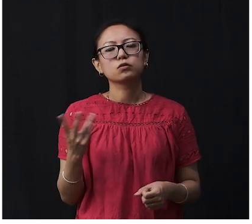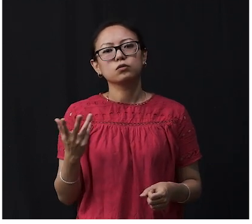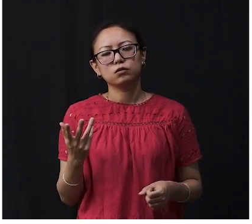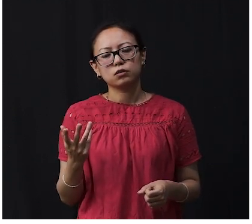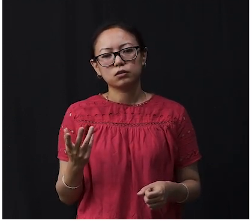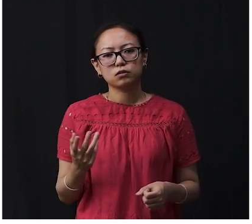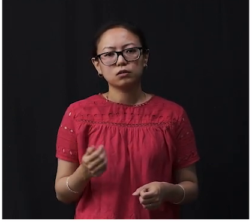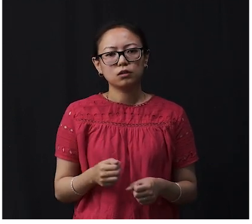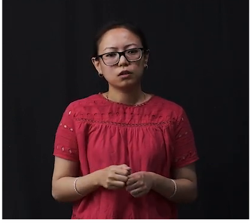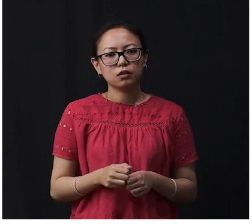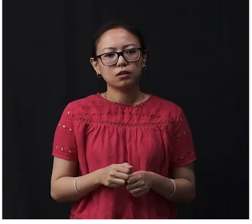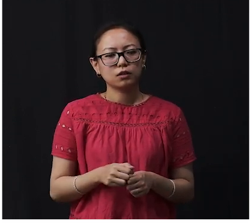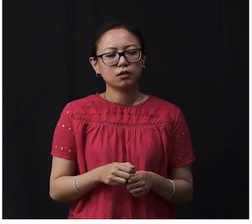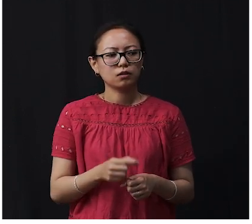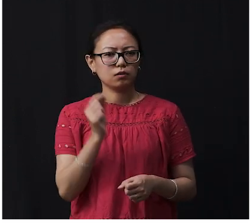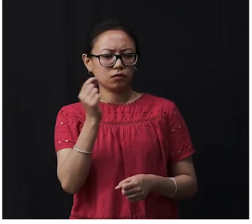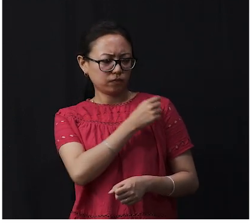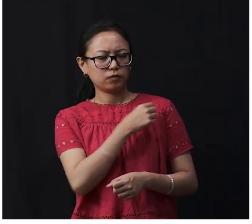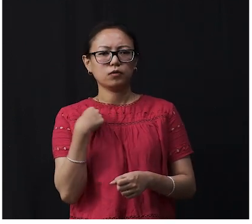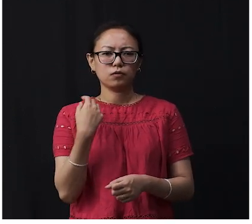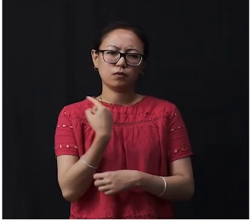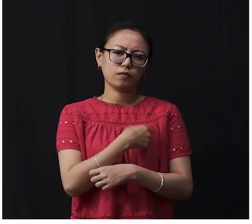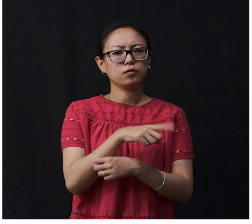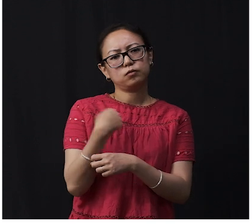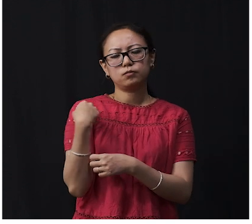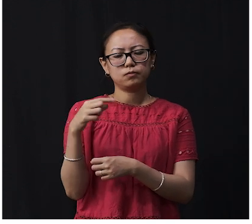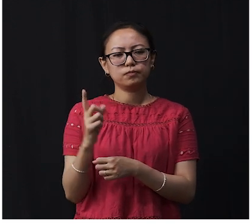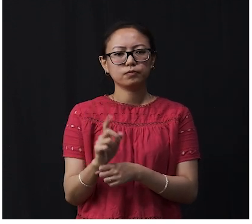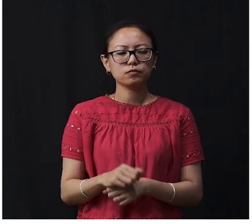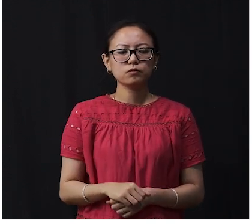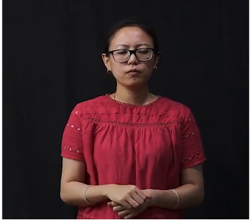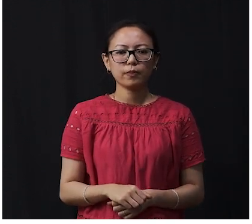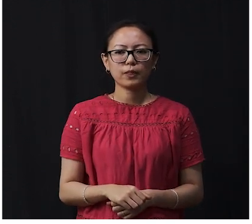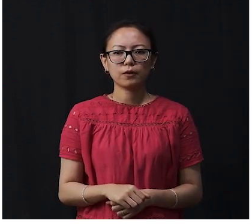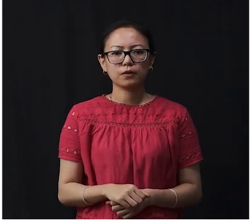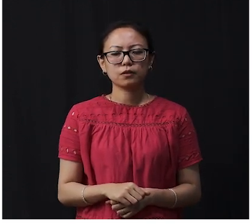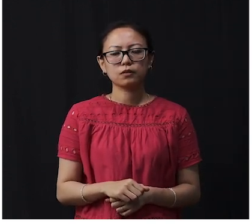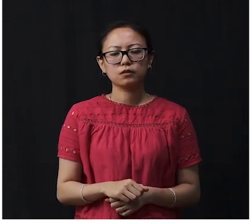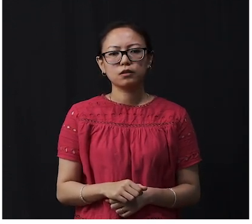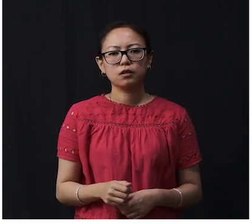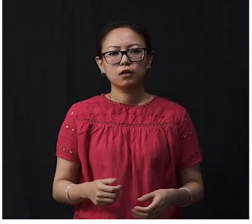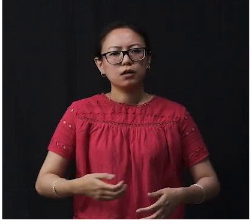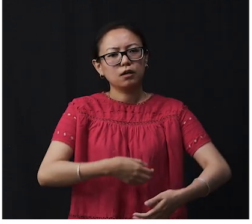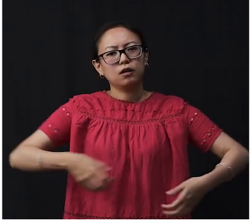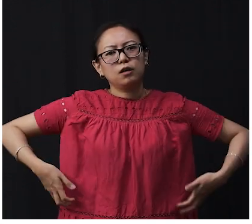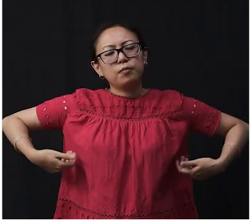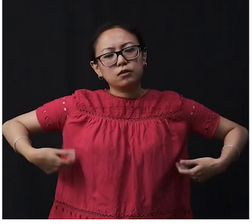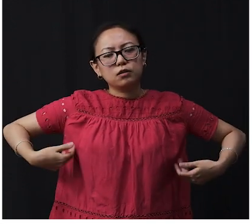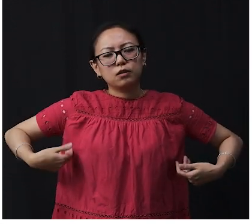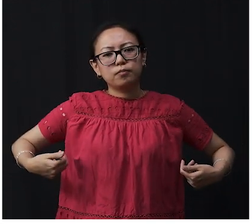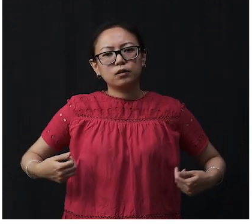does. And the monkey, it uses its tail in order to swing from one tree to